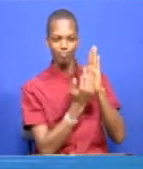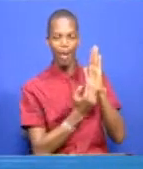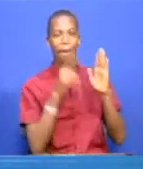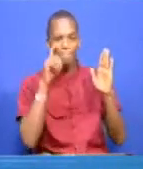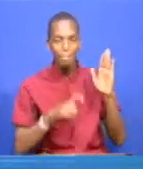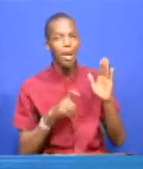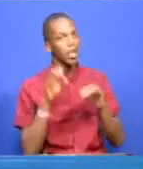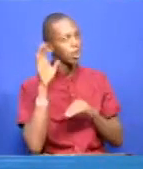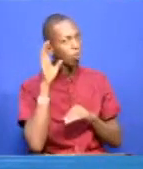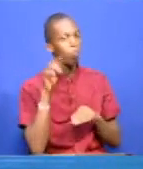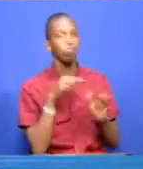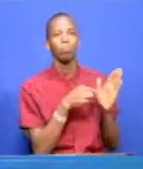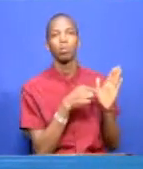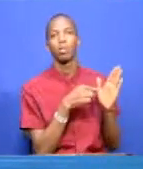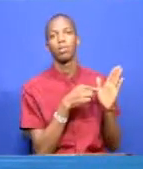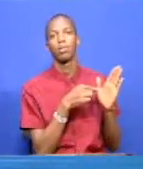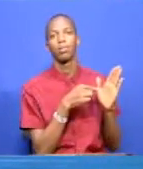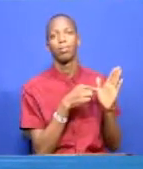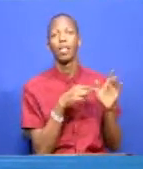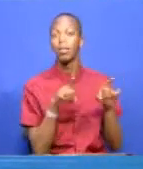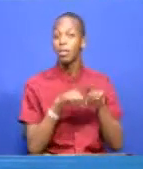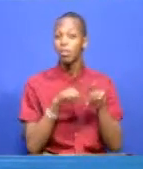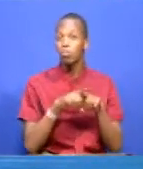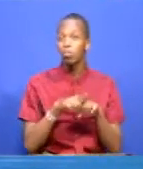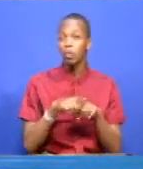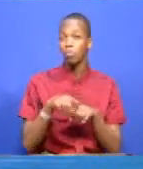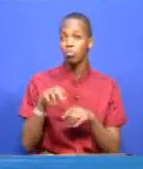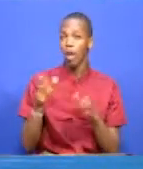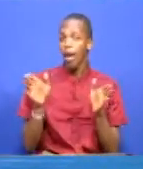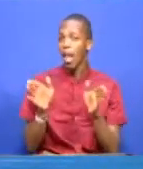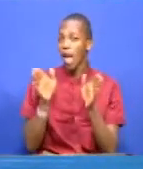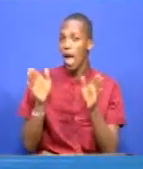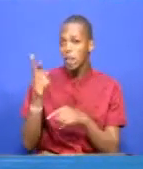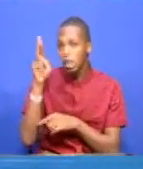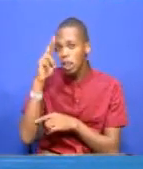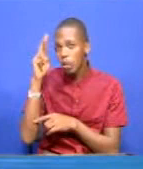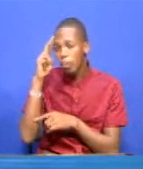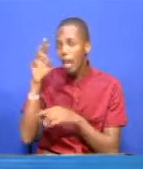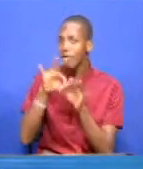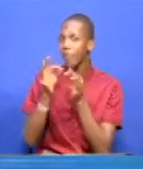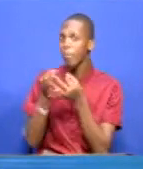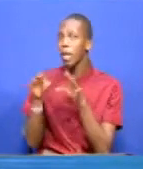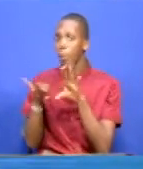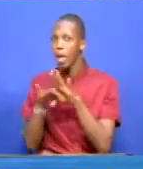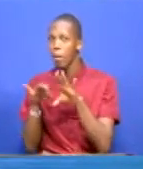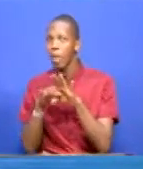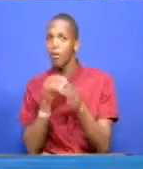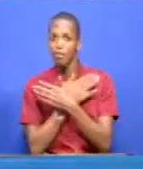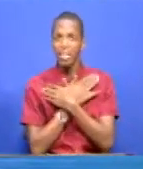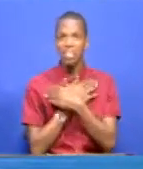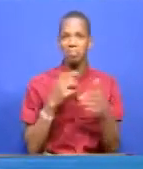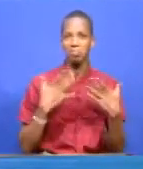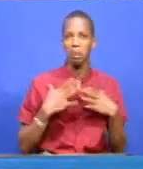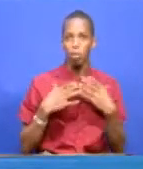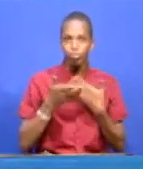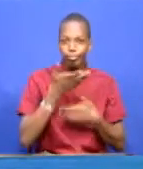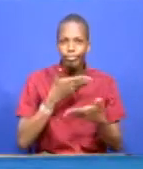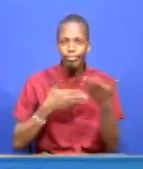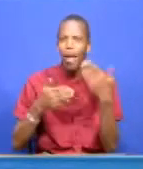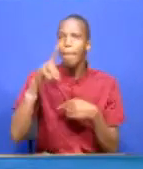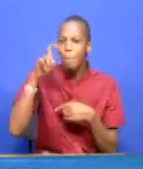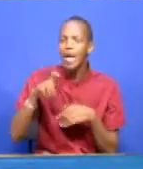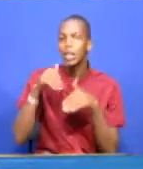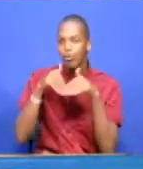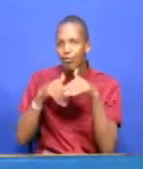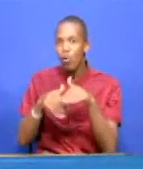us keep reminding our family members and other people we interact with to adhere to the same guidelines.